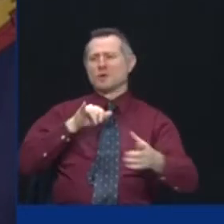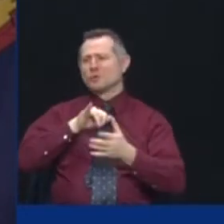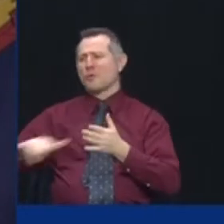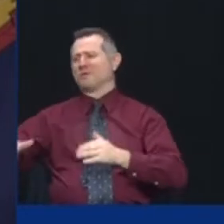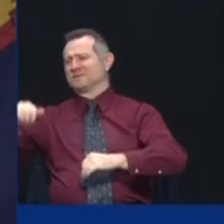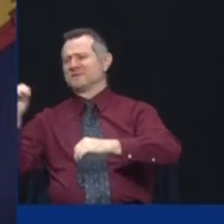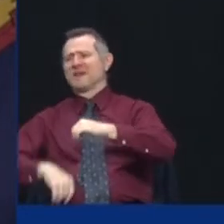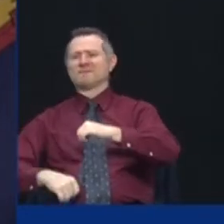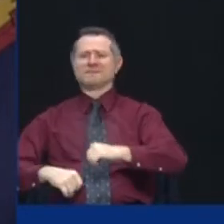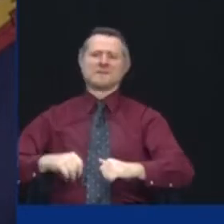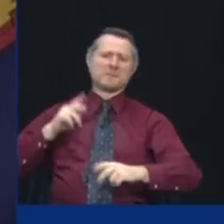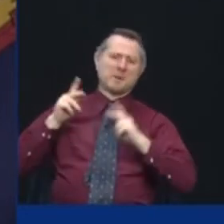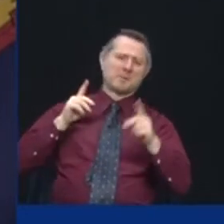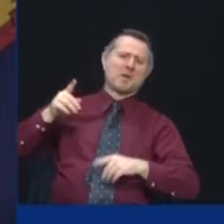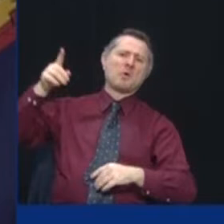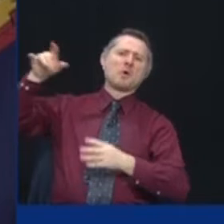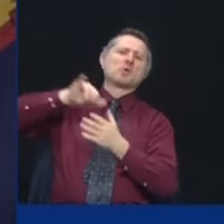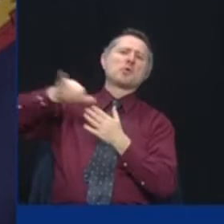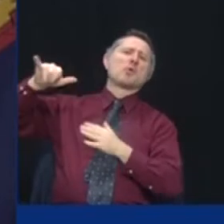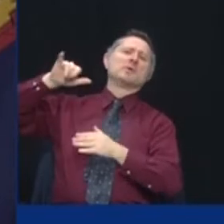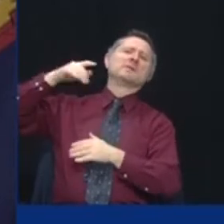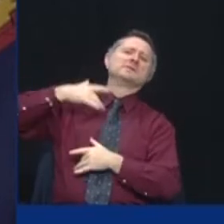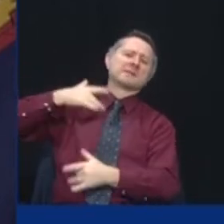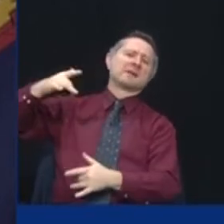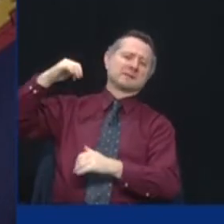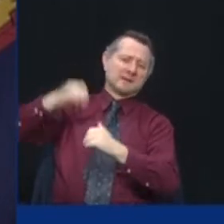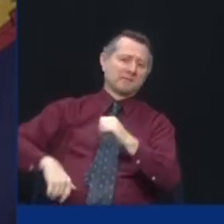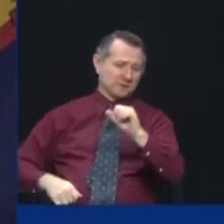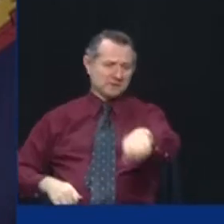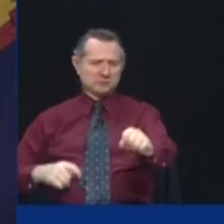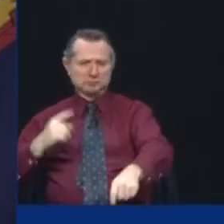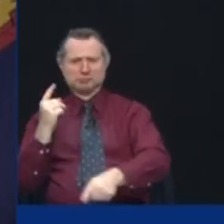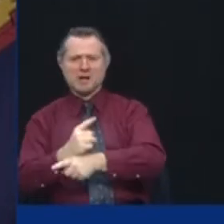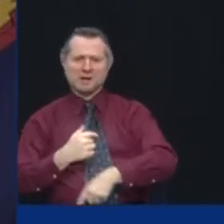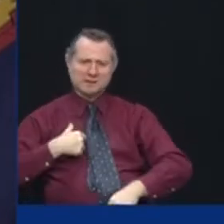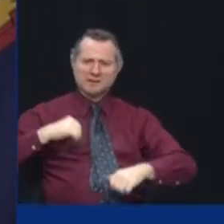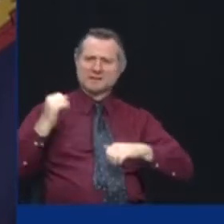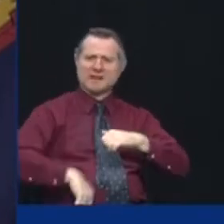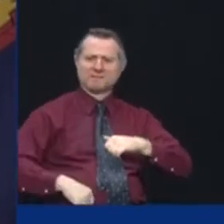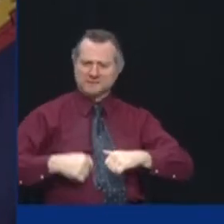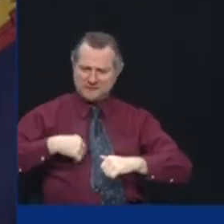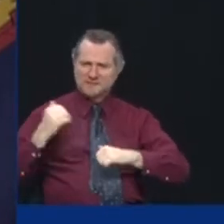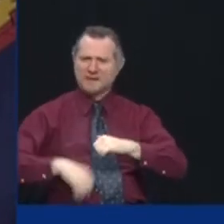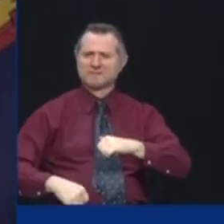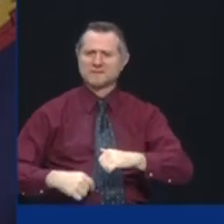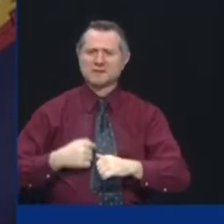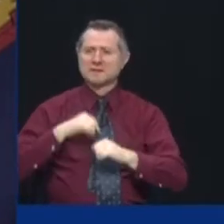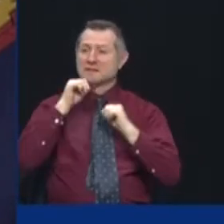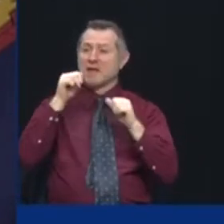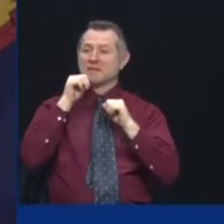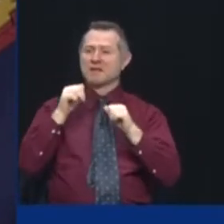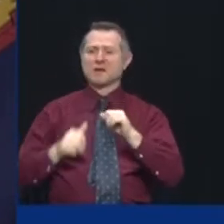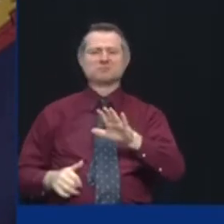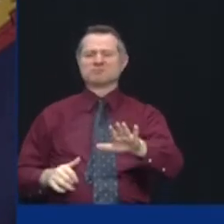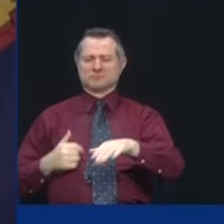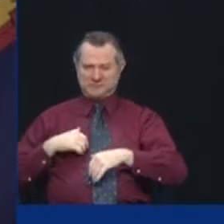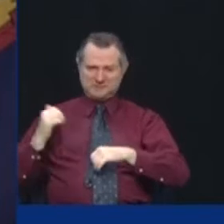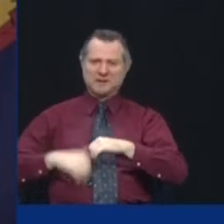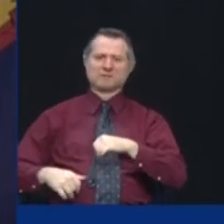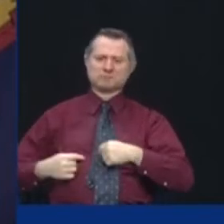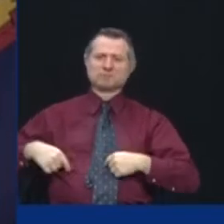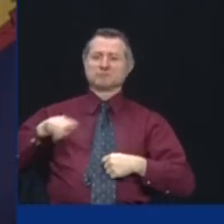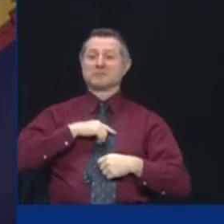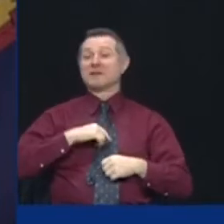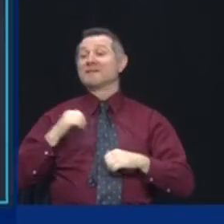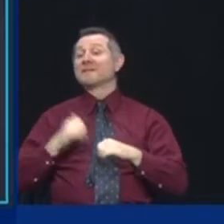New Yorkers, you're tough. Yeah, we are tough. We are. Don't deny it. But we're tough in a good